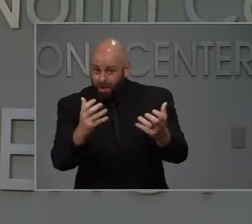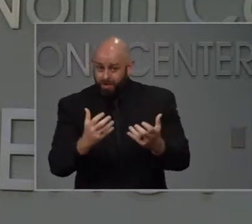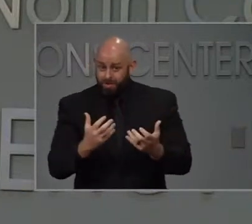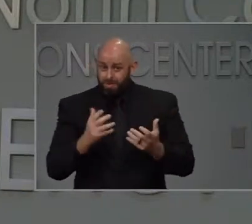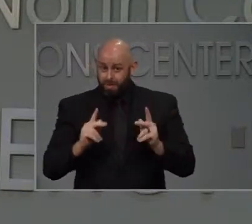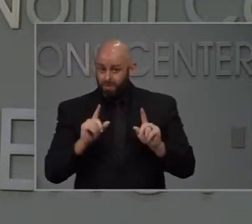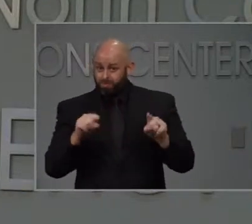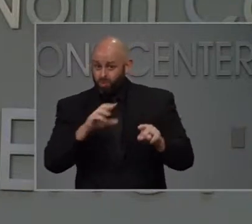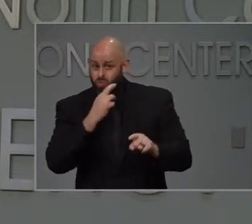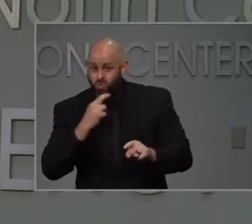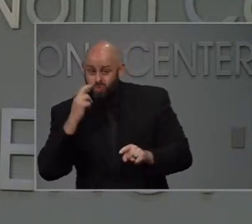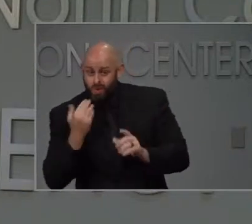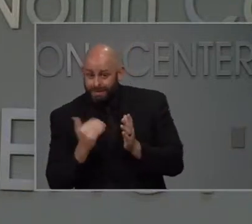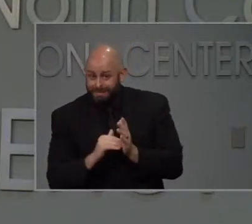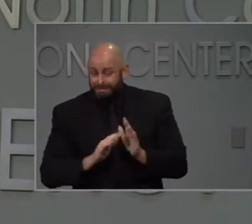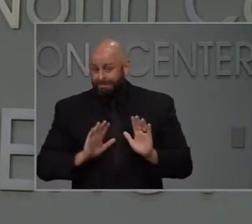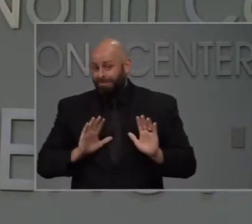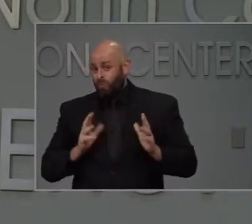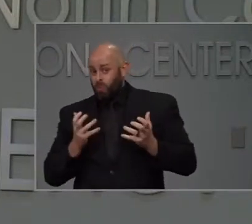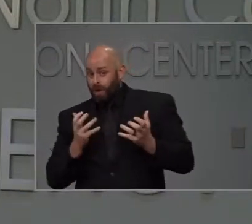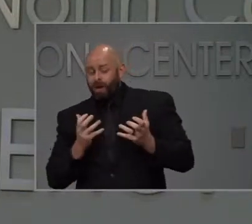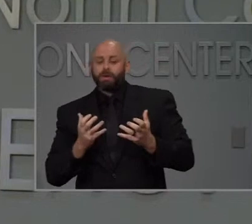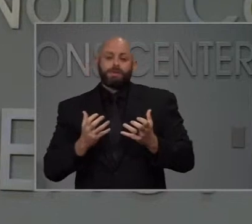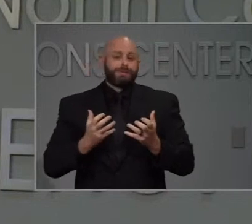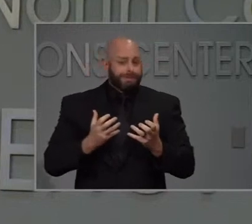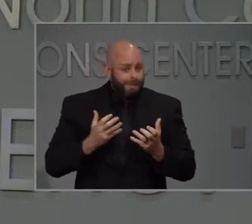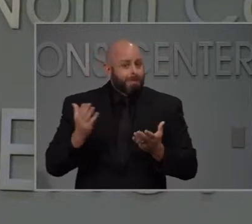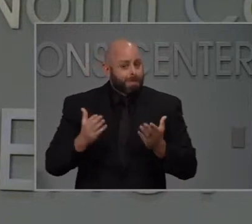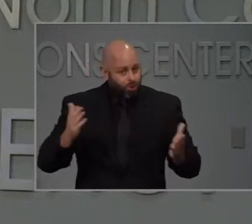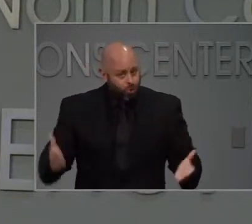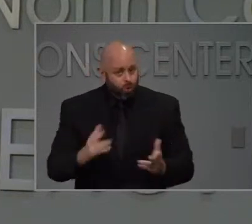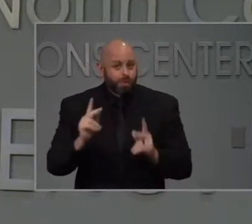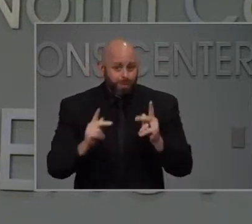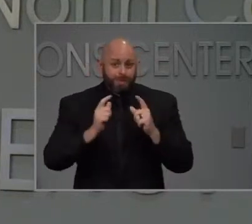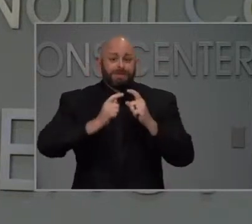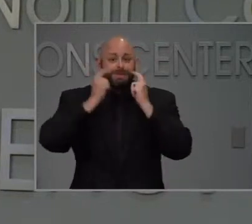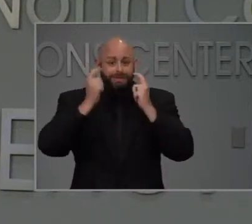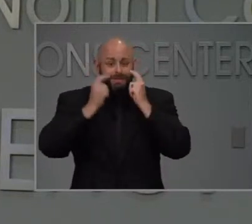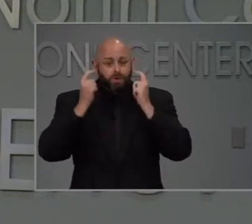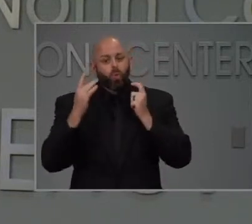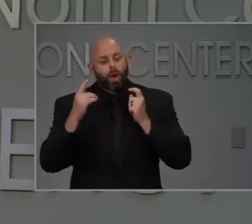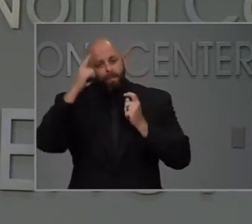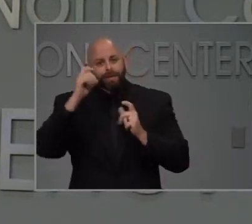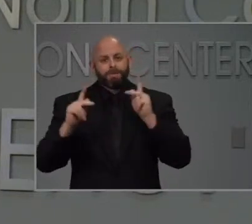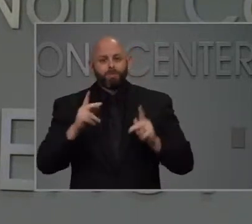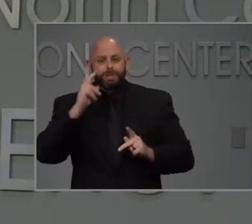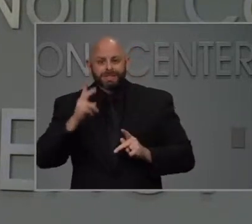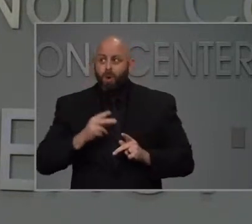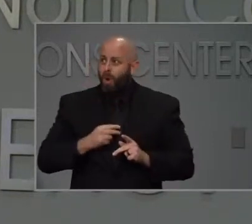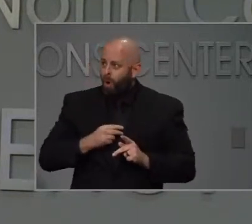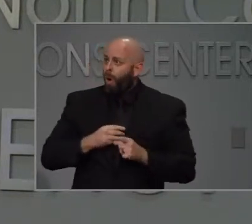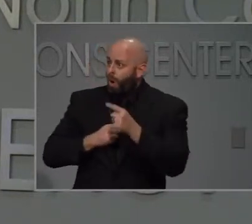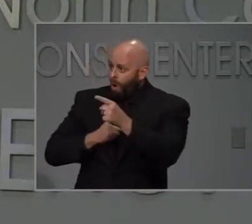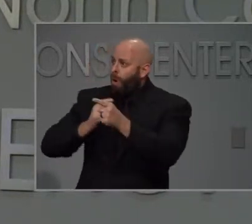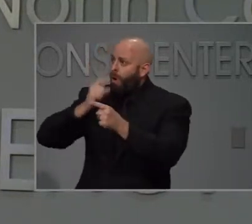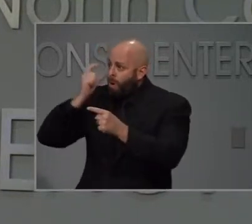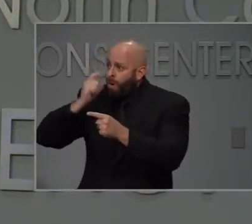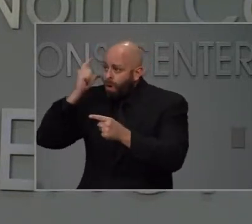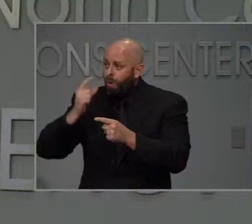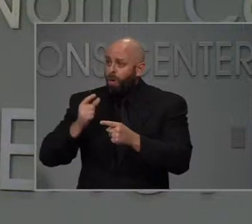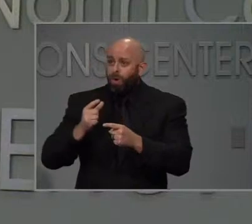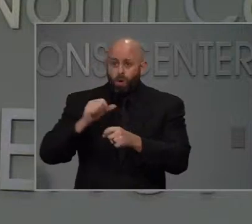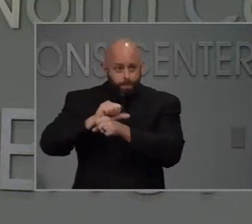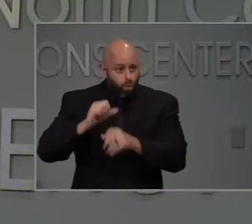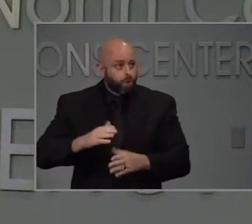to make sure they are confident in their safety. And that means making sure that your employees, particularly those who are